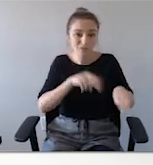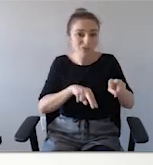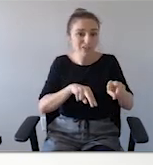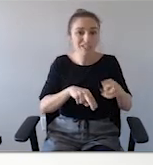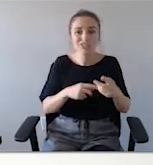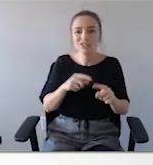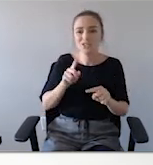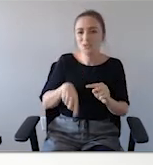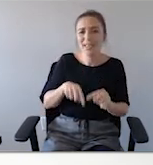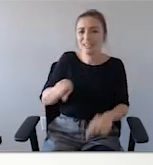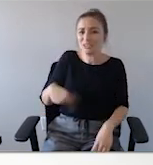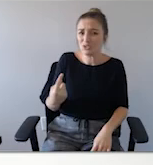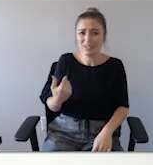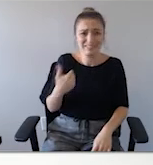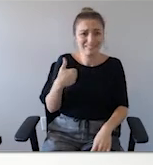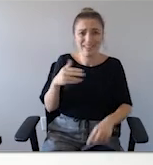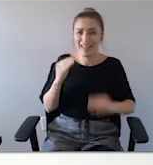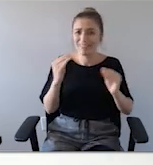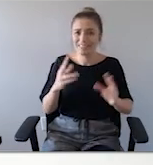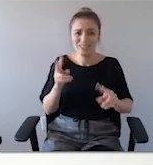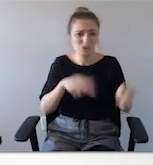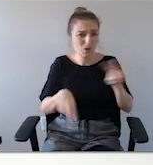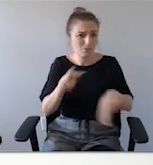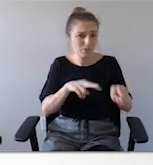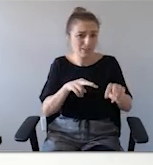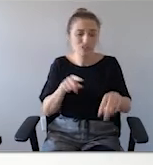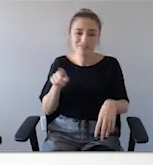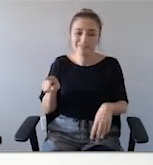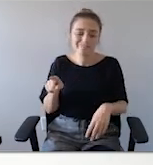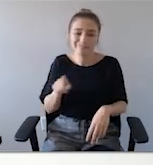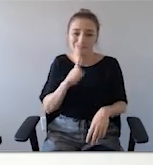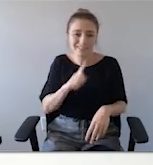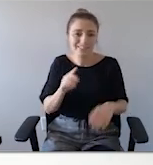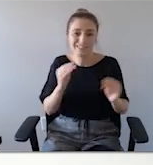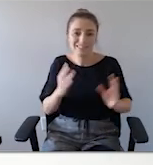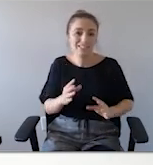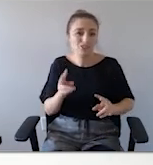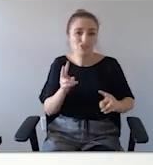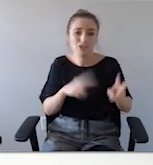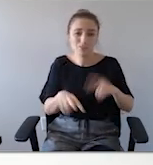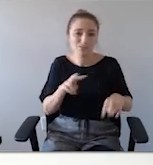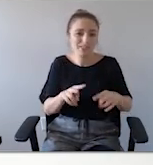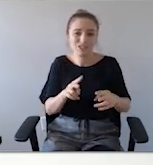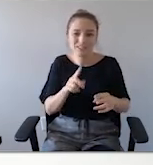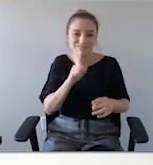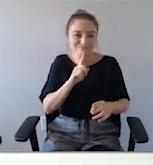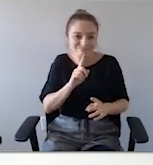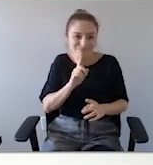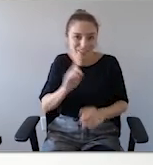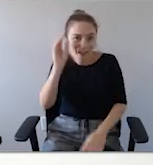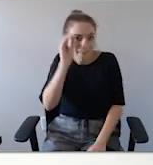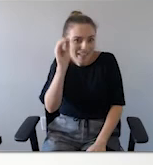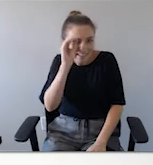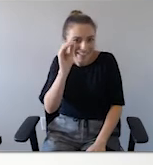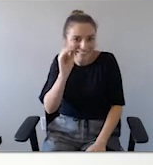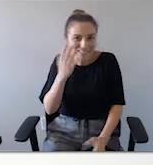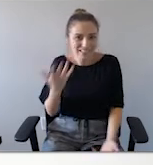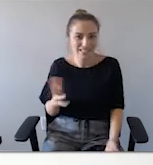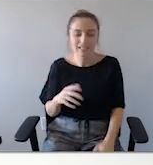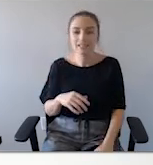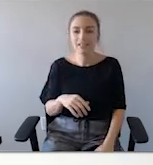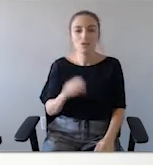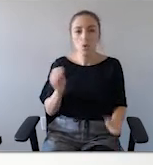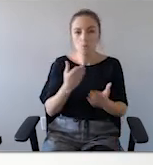just go by teacher observation. They're very subjective. You need data like, let's see if I get this to do. So frequency, like 9 out of